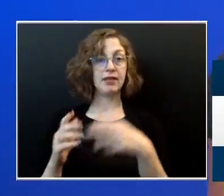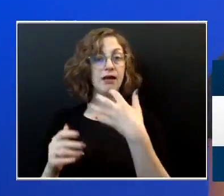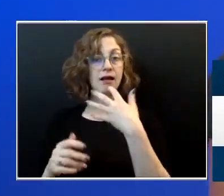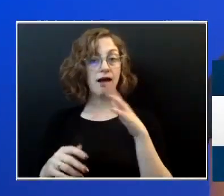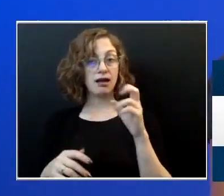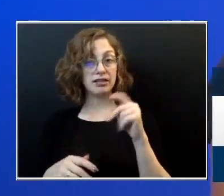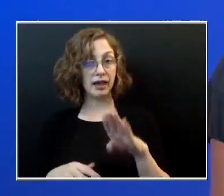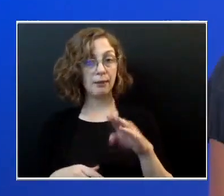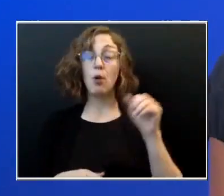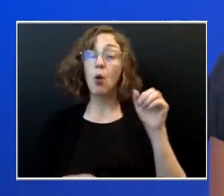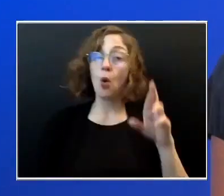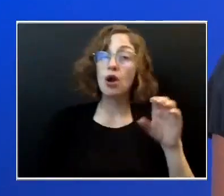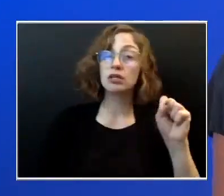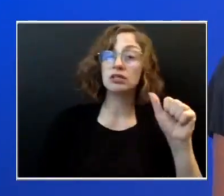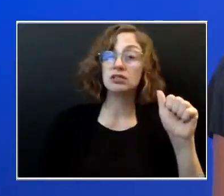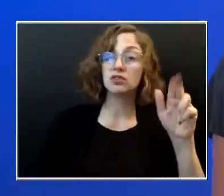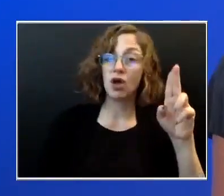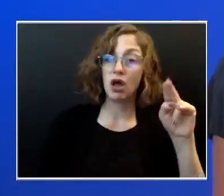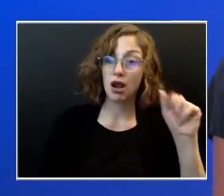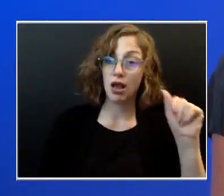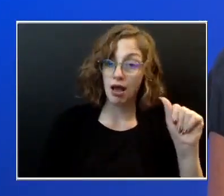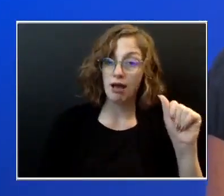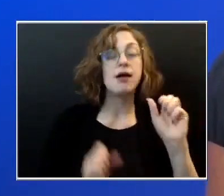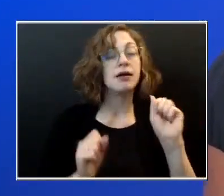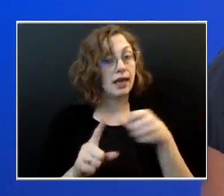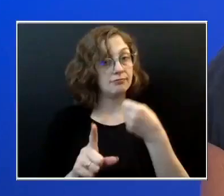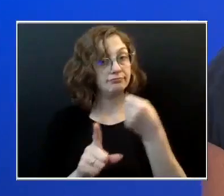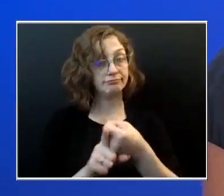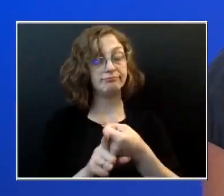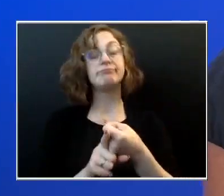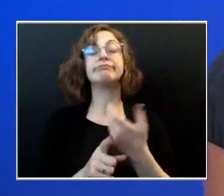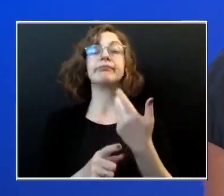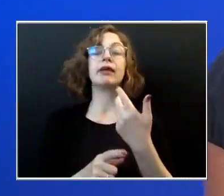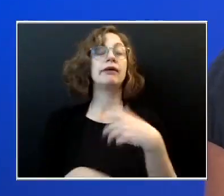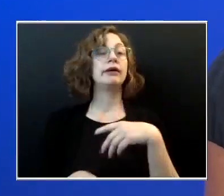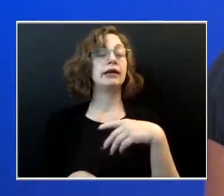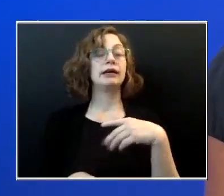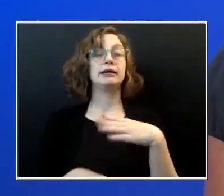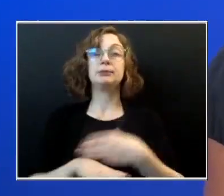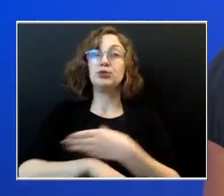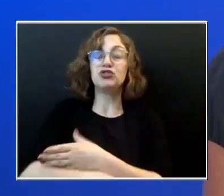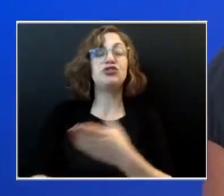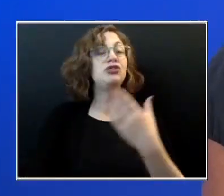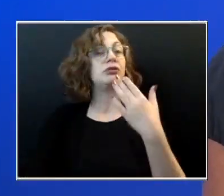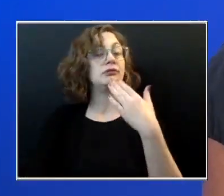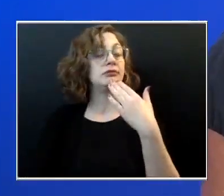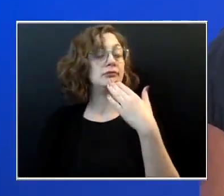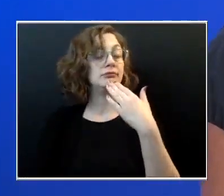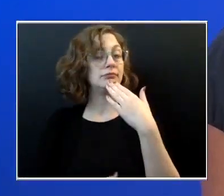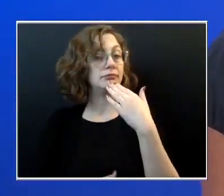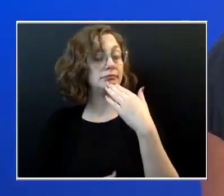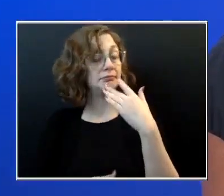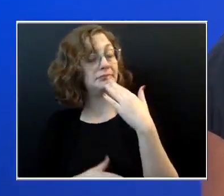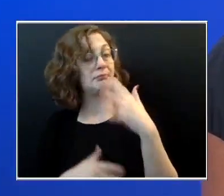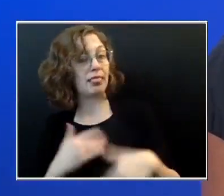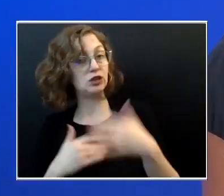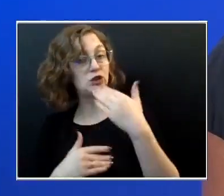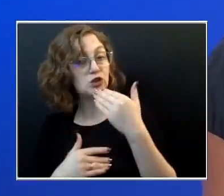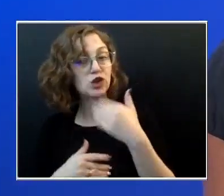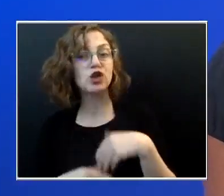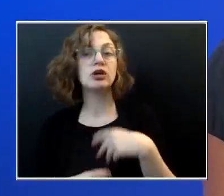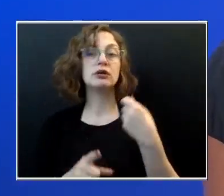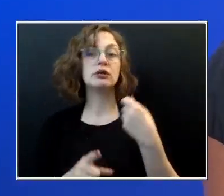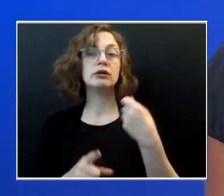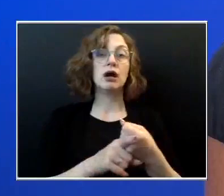blood glucose, improving blood pressure, lowering inflammation. And we didn't invent this